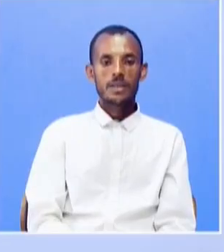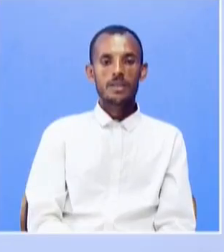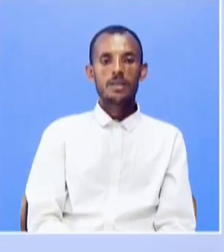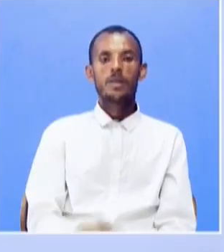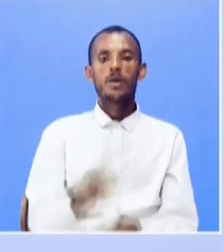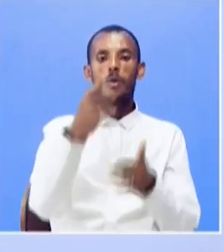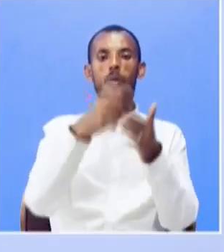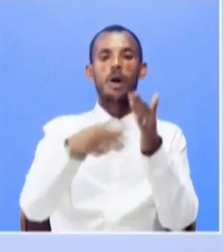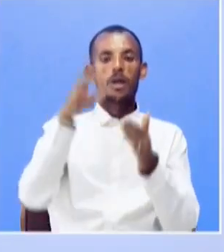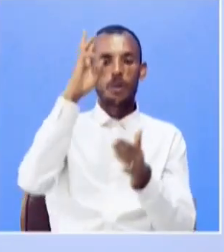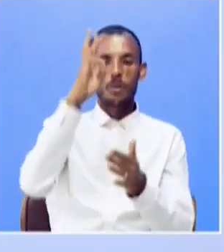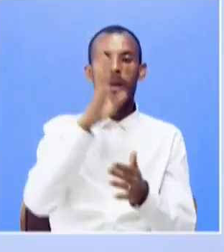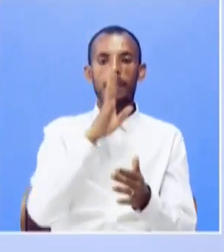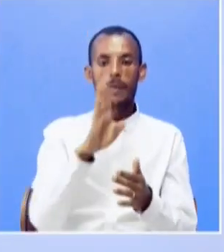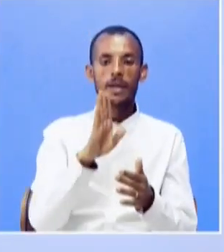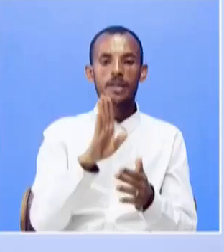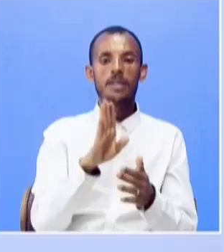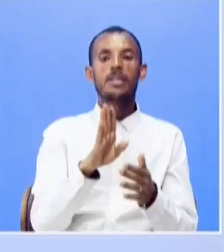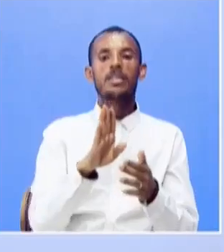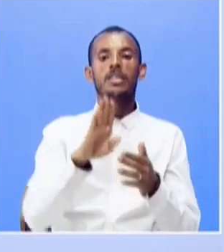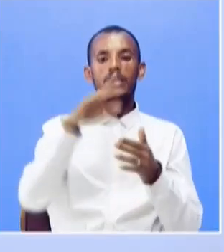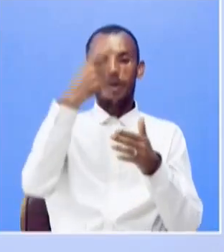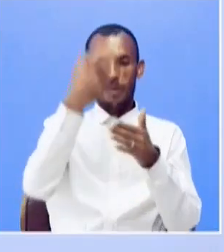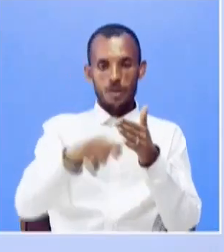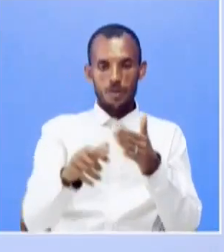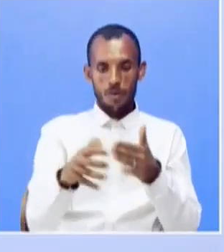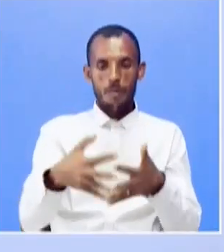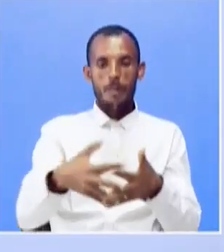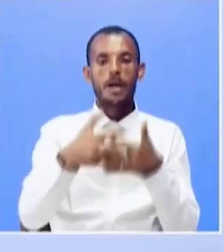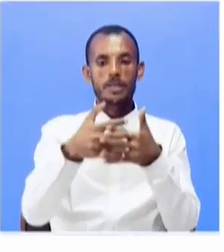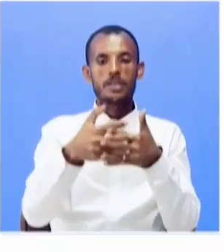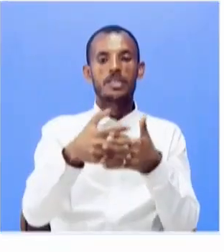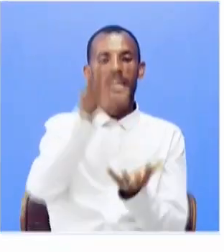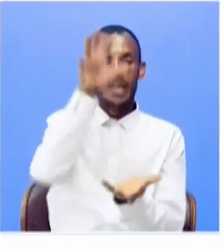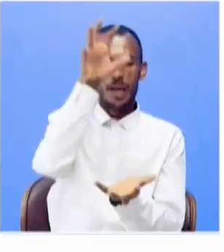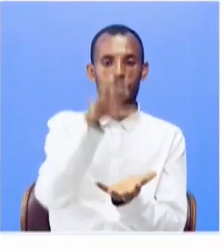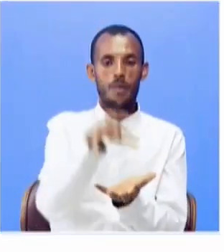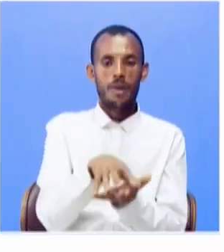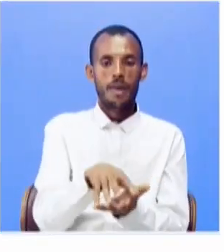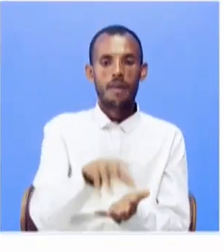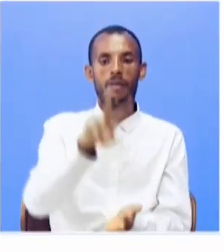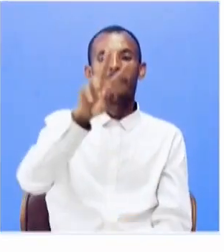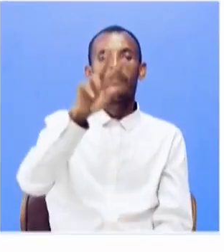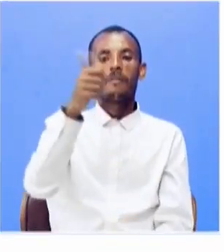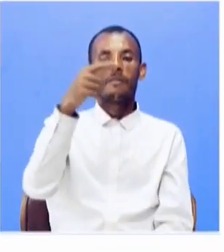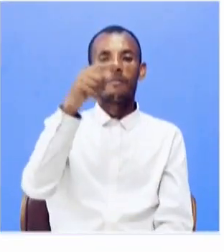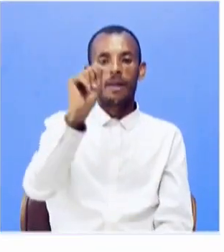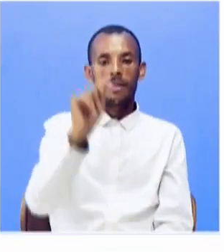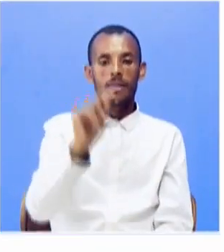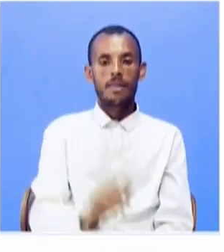what will be the cost of the machine including watt? What is